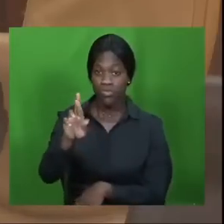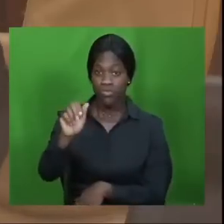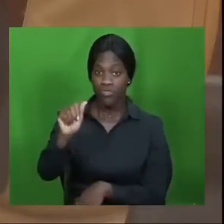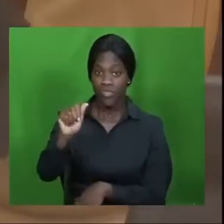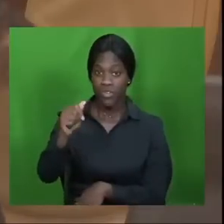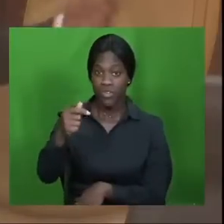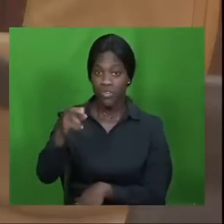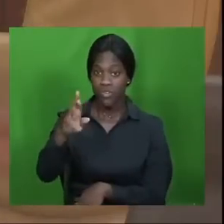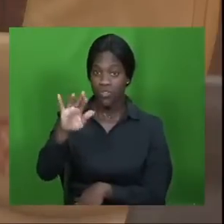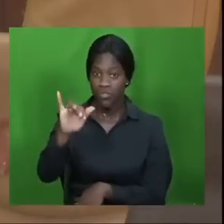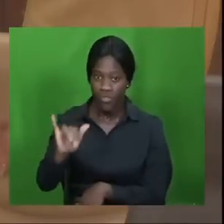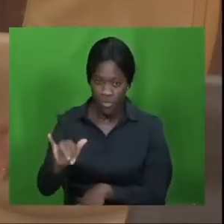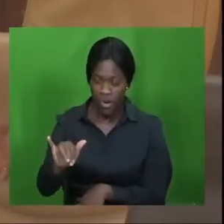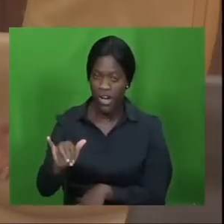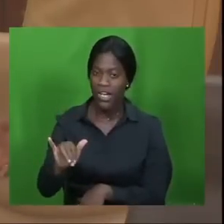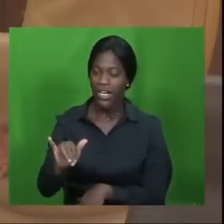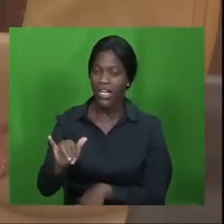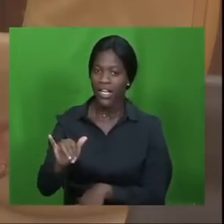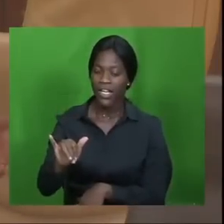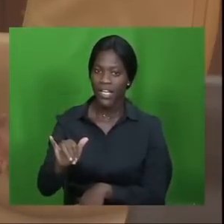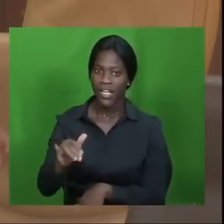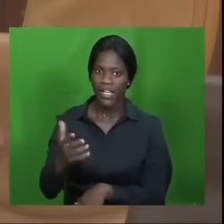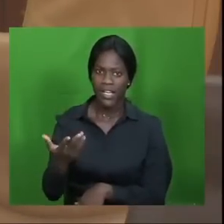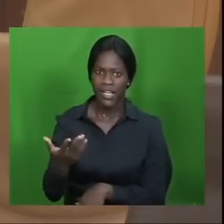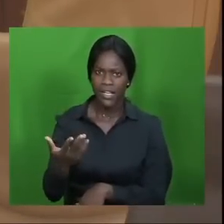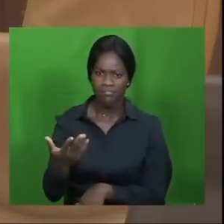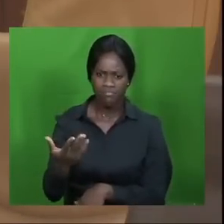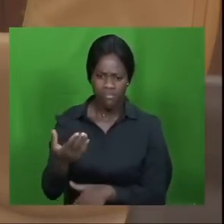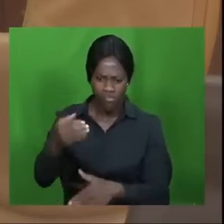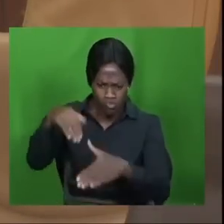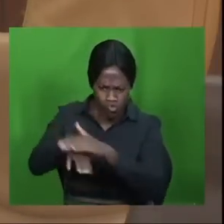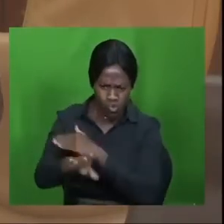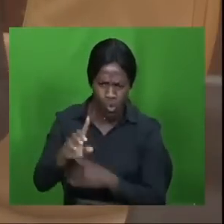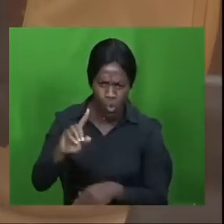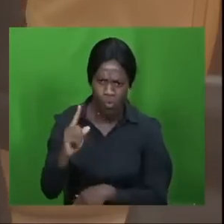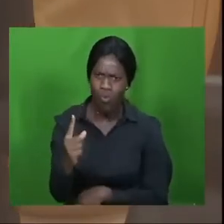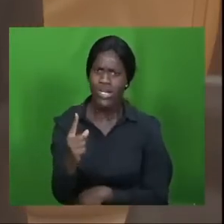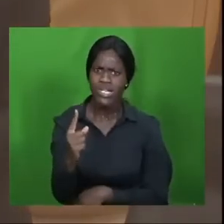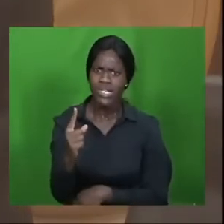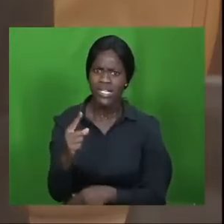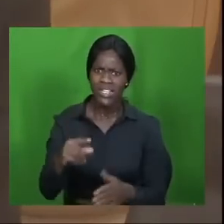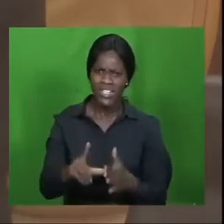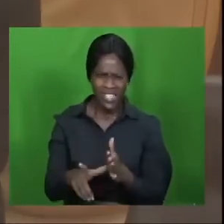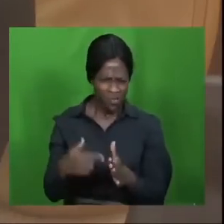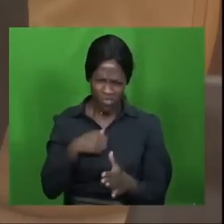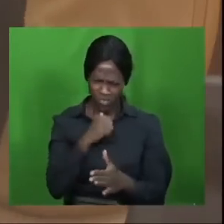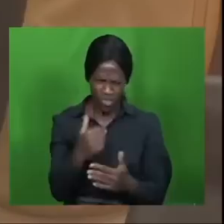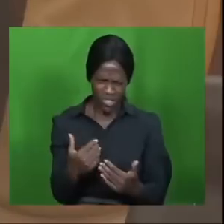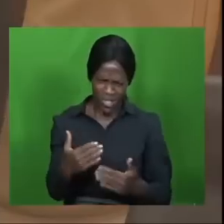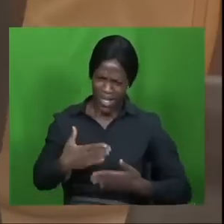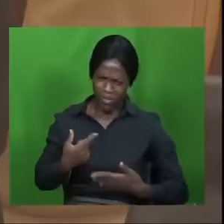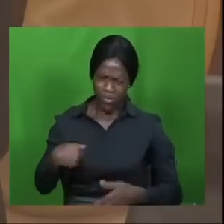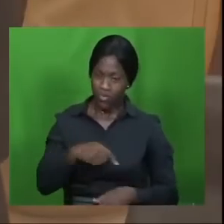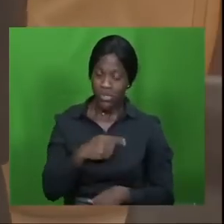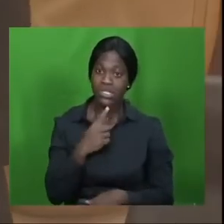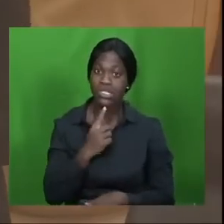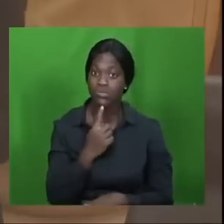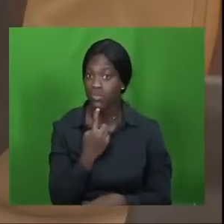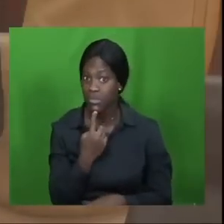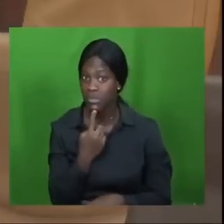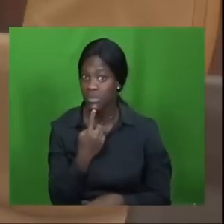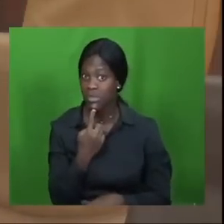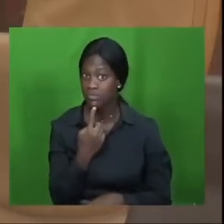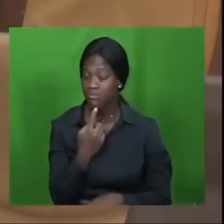1 goal and again they were disorganized. So, Mr. Speaker, again, I'm not a football fan. I'm